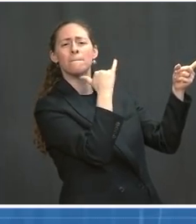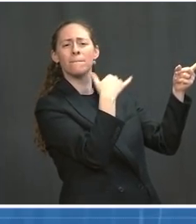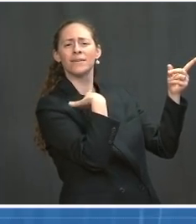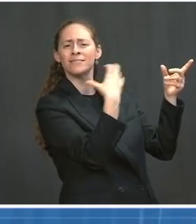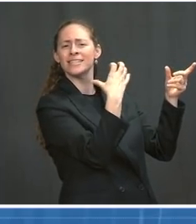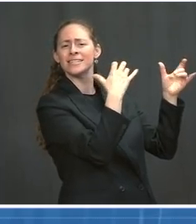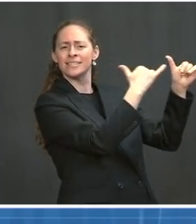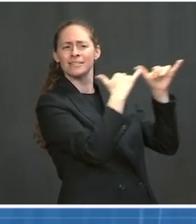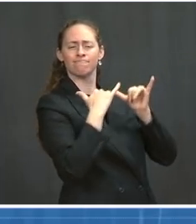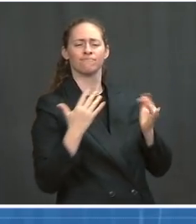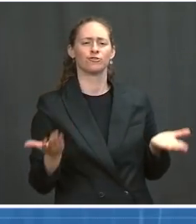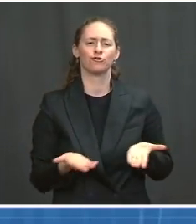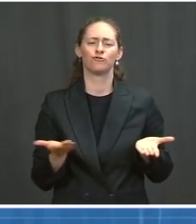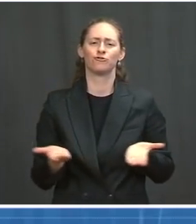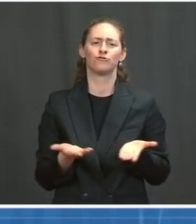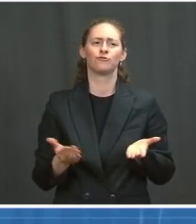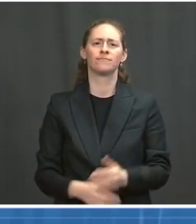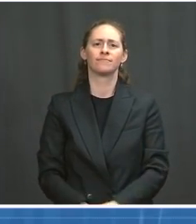over to you, Dr. Murthy.